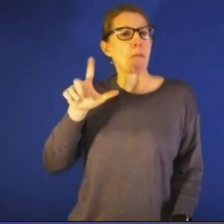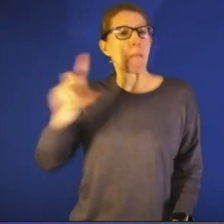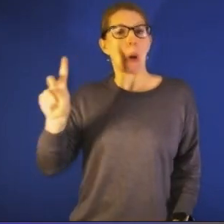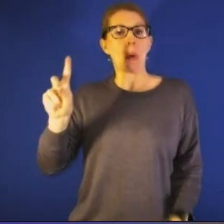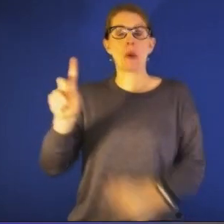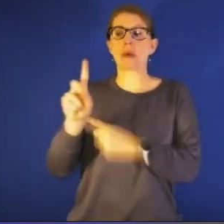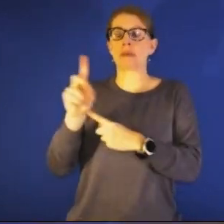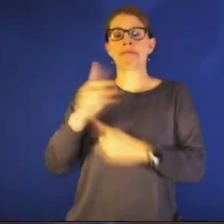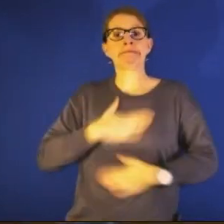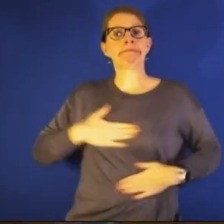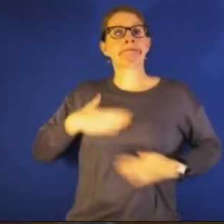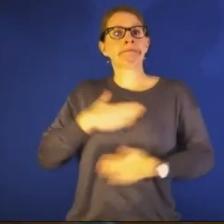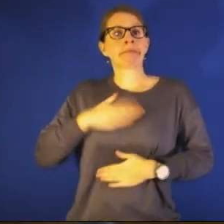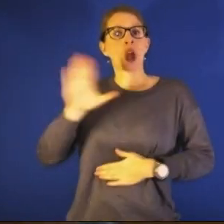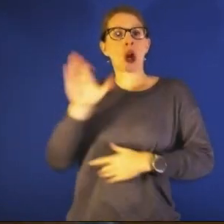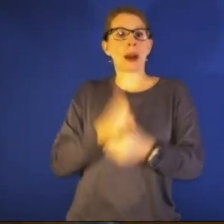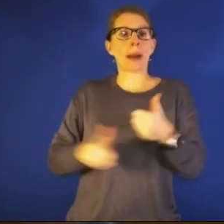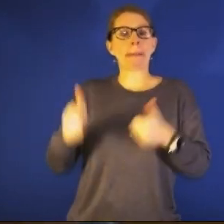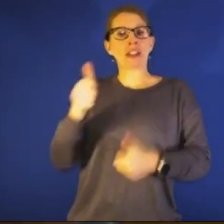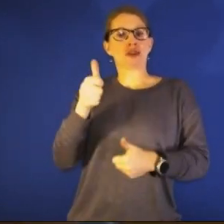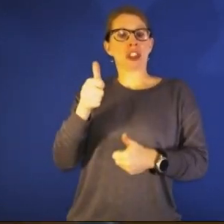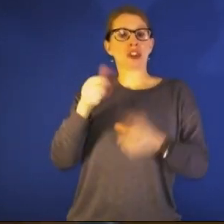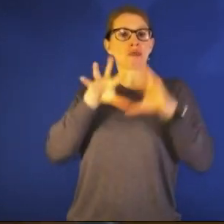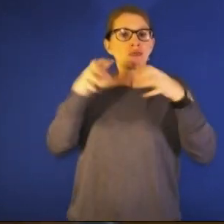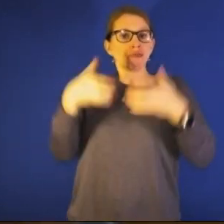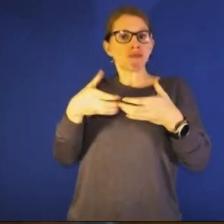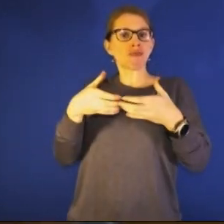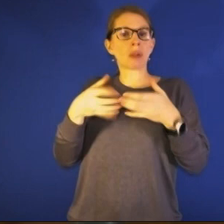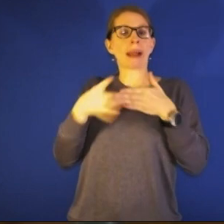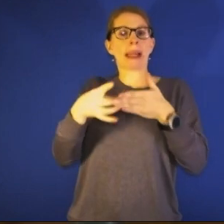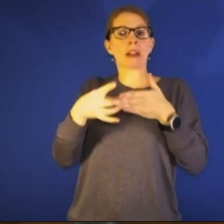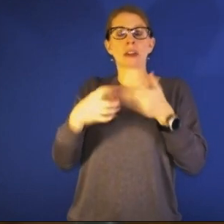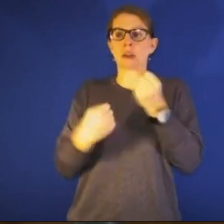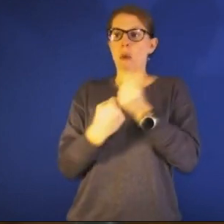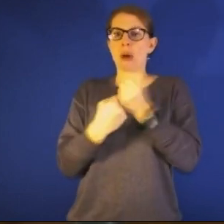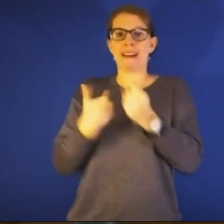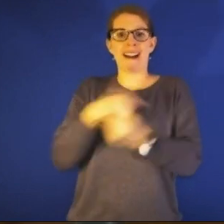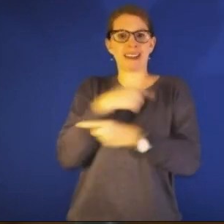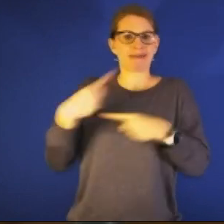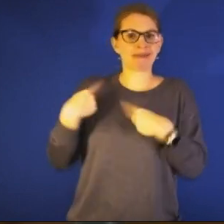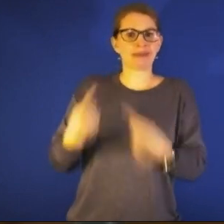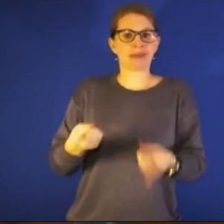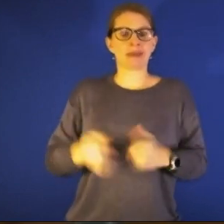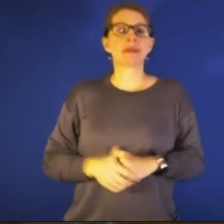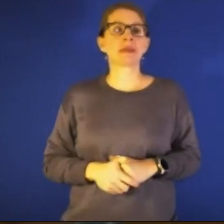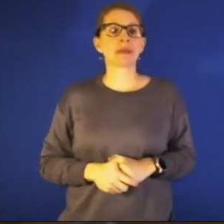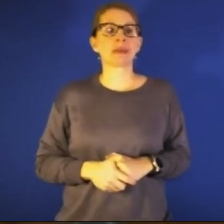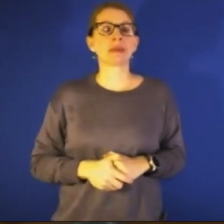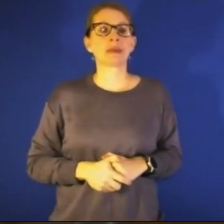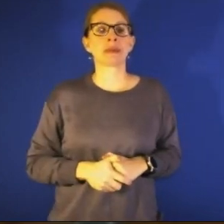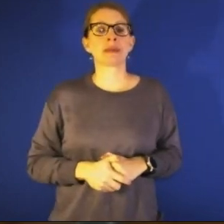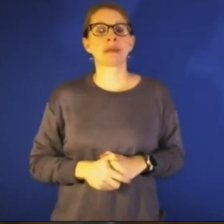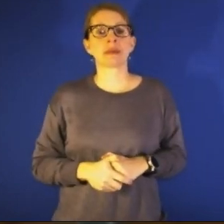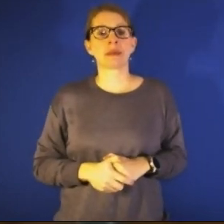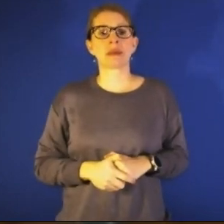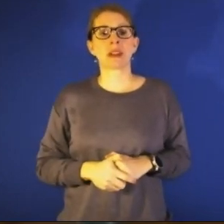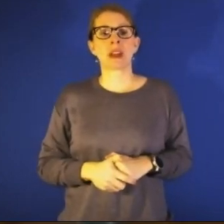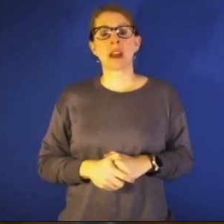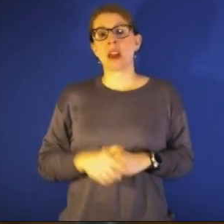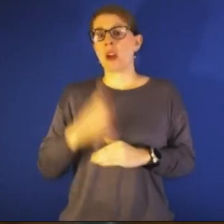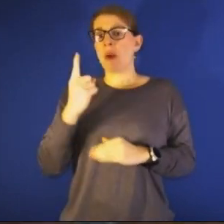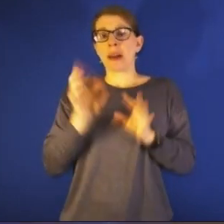her administration and the legislators' leadership who have supported it thus far, because it does help us. Because one of the big things we can do is take